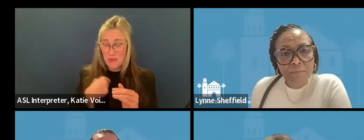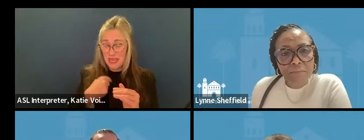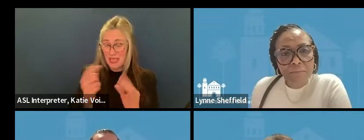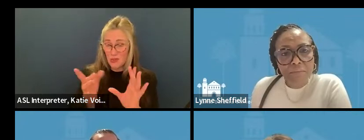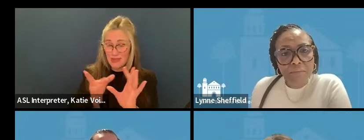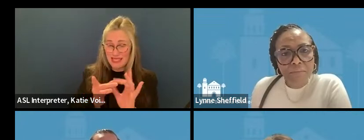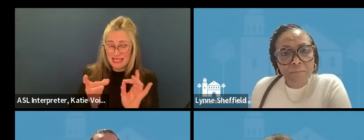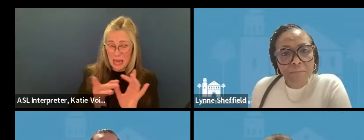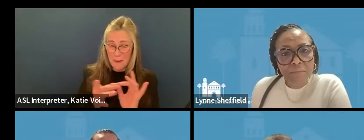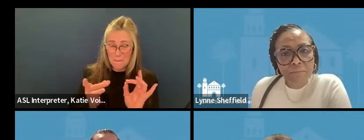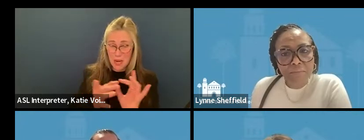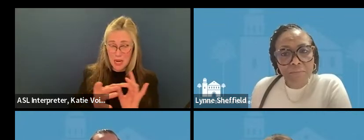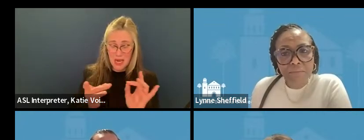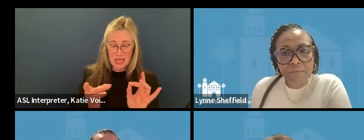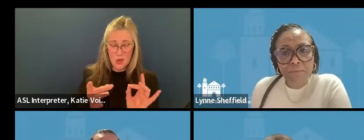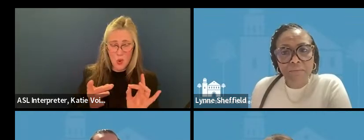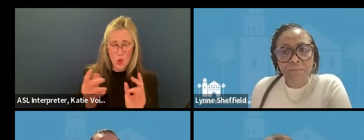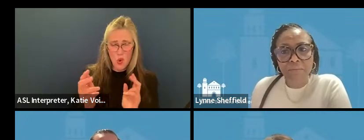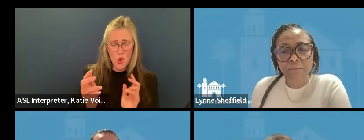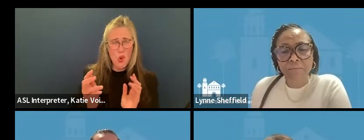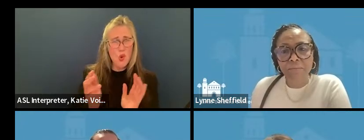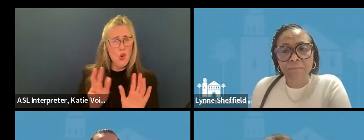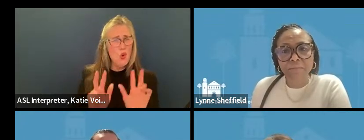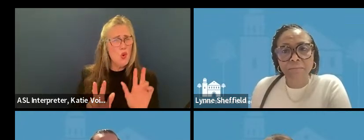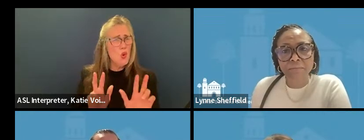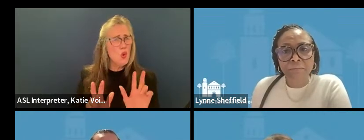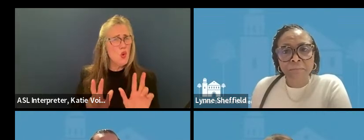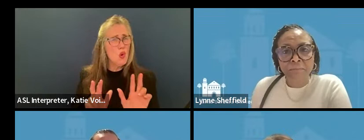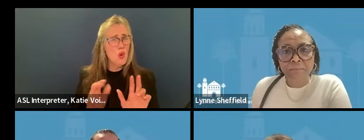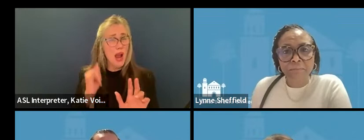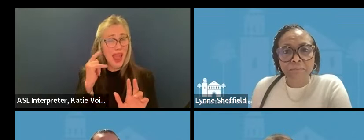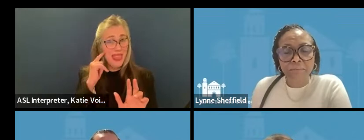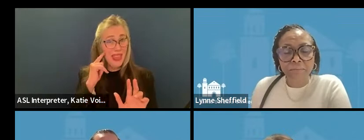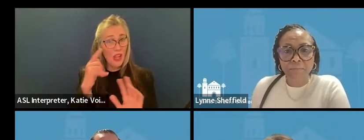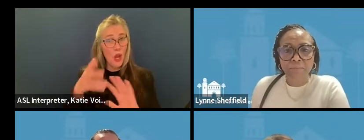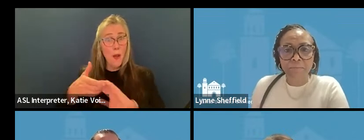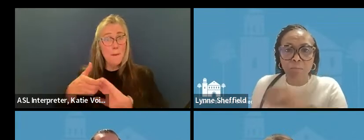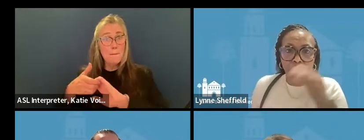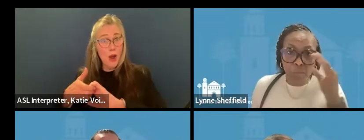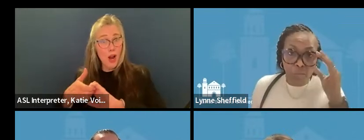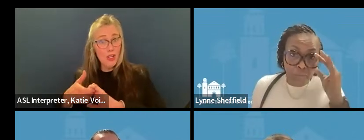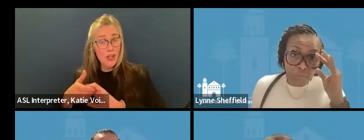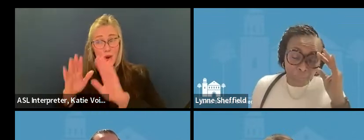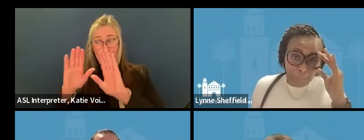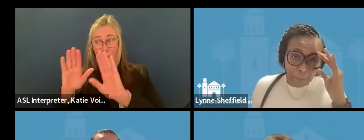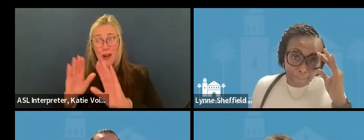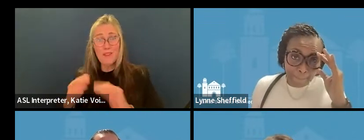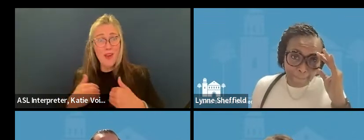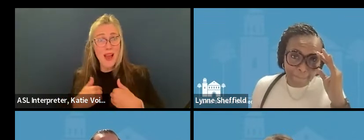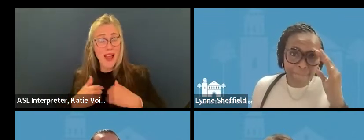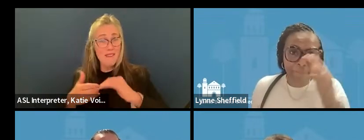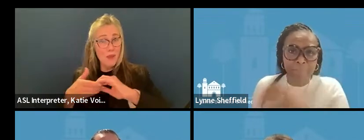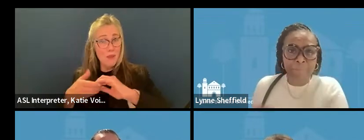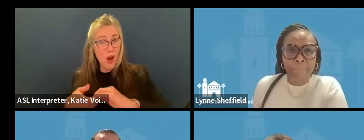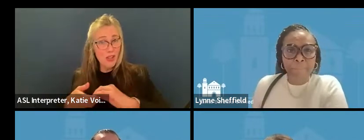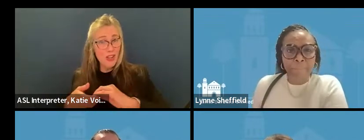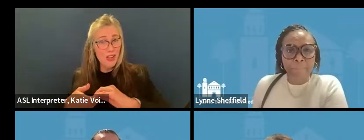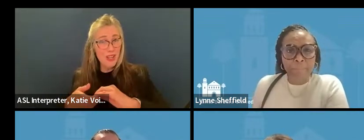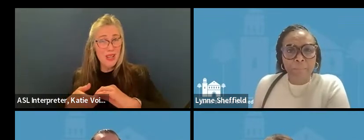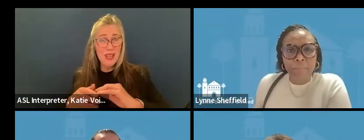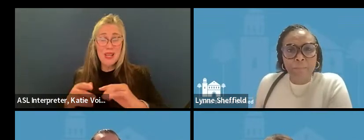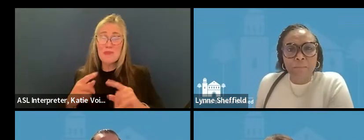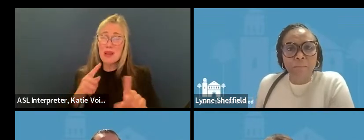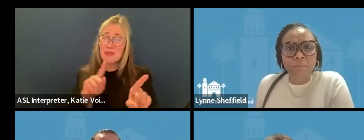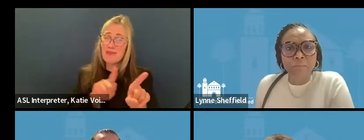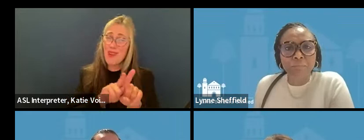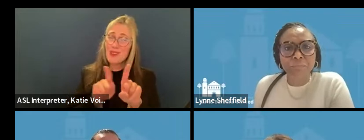whether I think it's a partnership, and I think it's great that we have partners. At the same time, I do believe comparisons